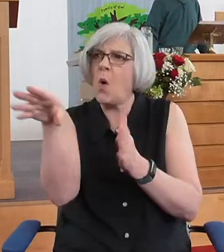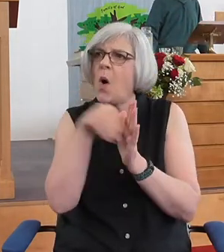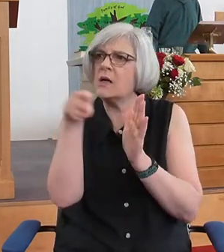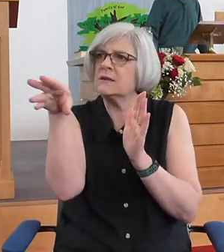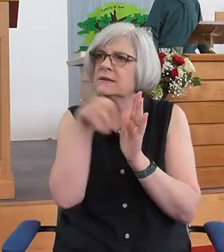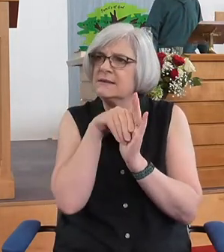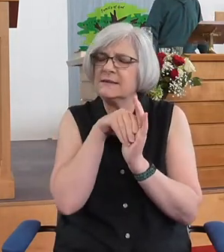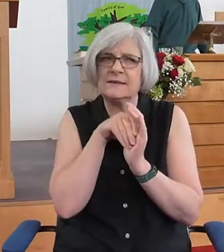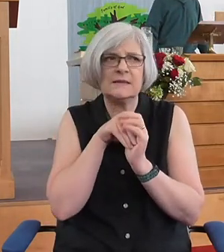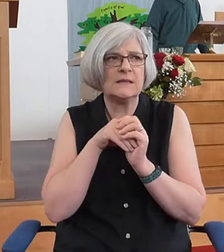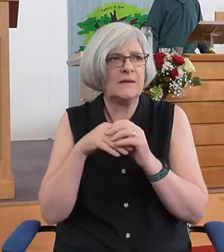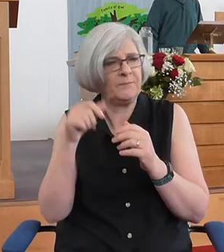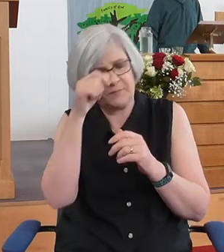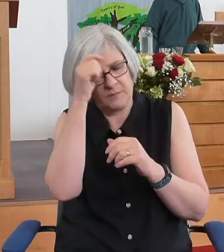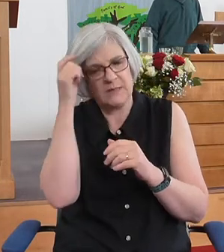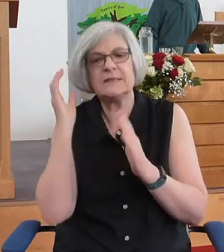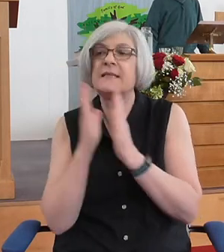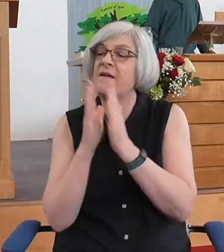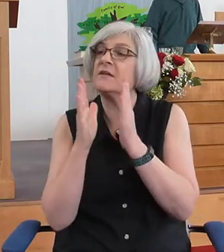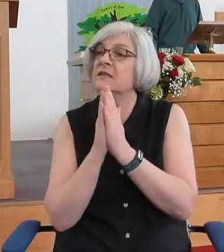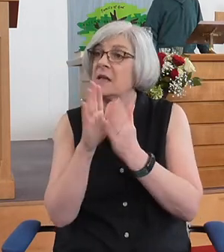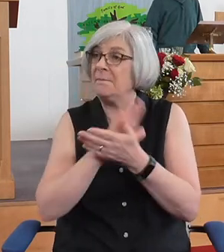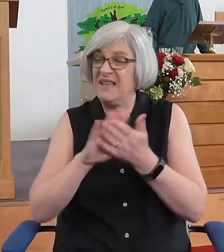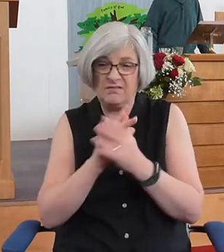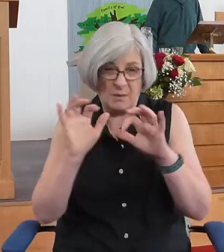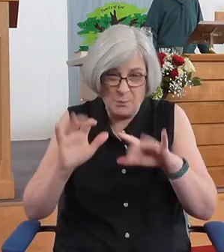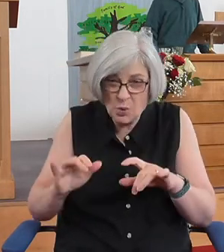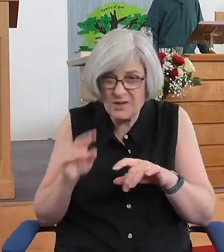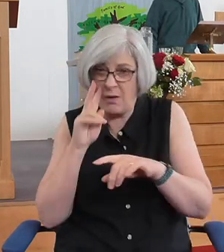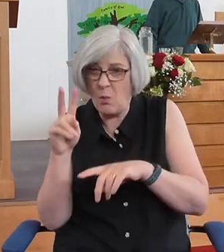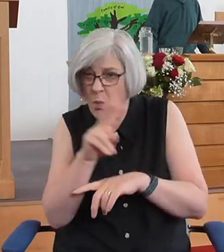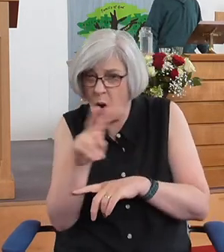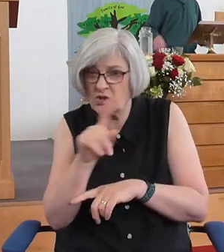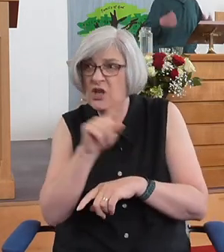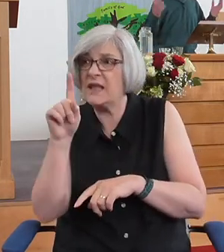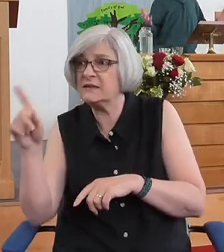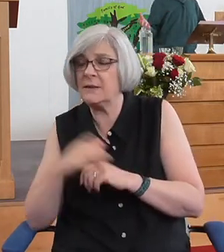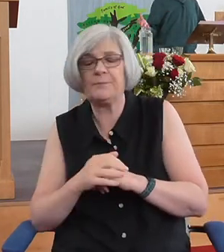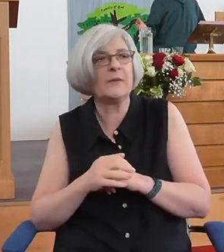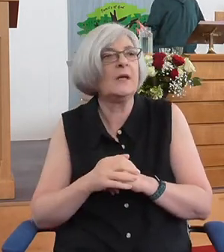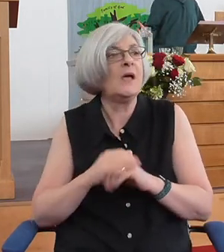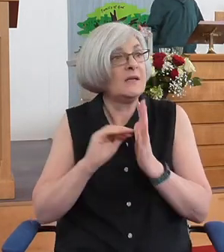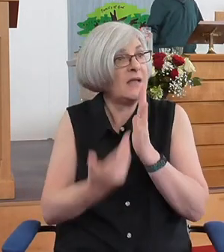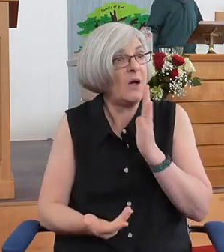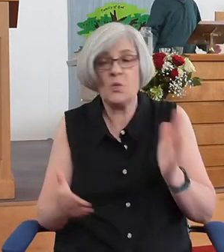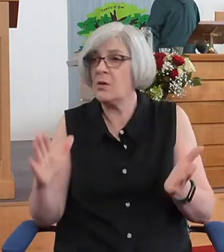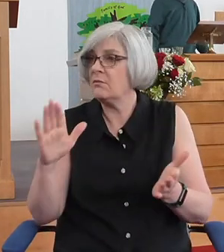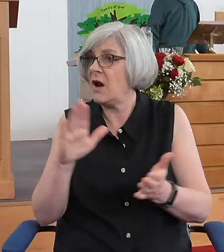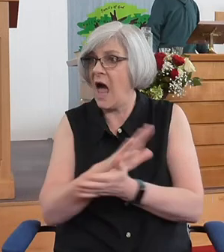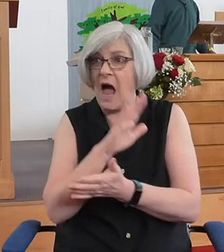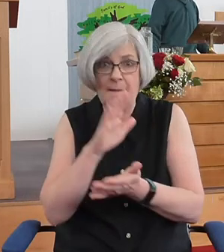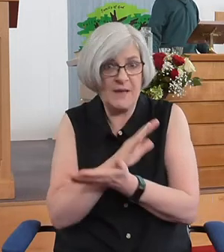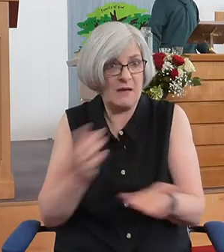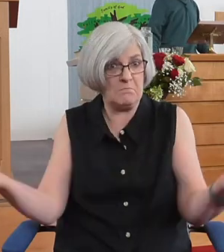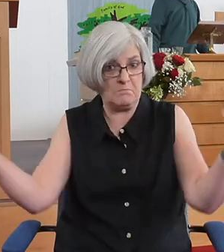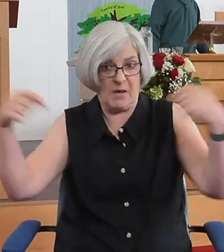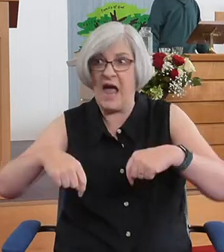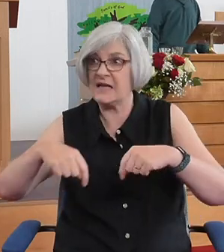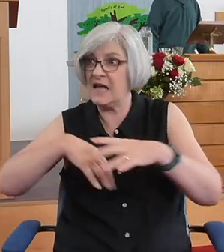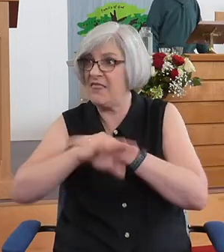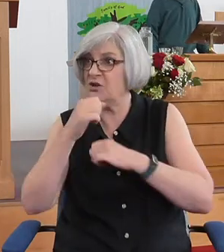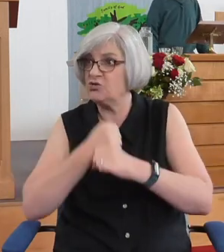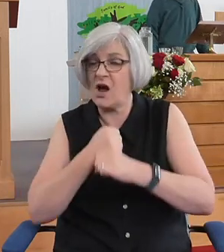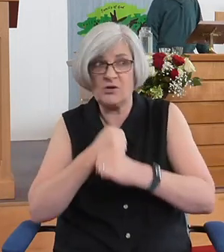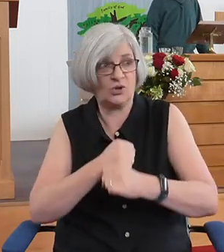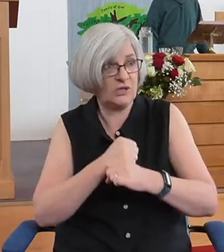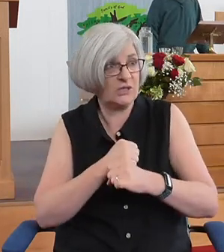them on your laptops, your computers, whatever. And then we're all glad to get back to the sanctuary to worship